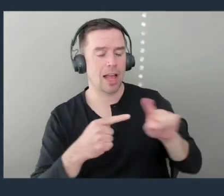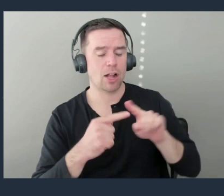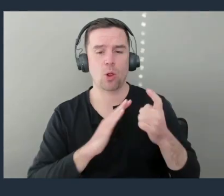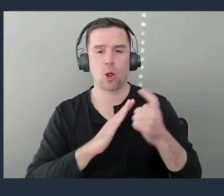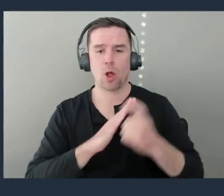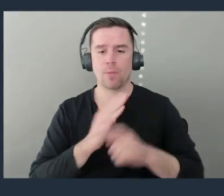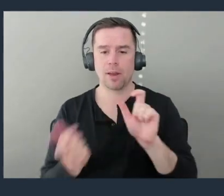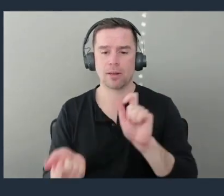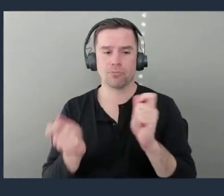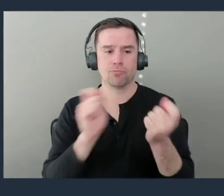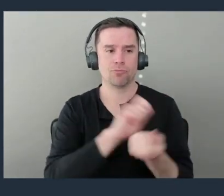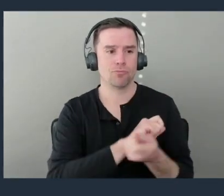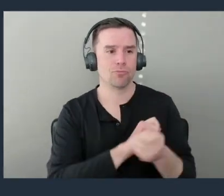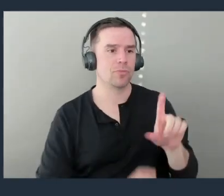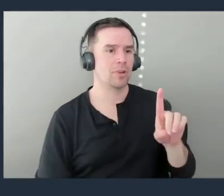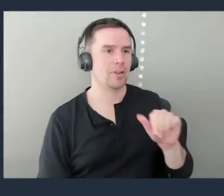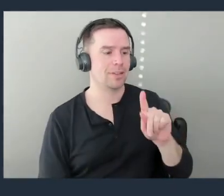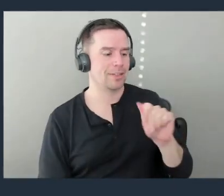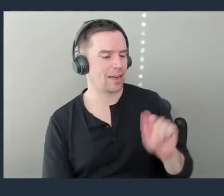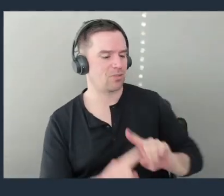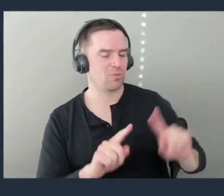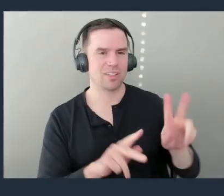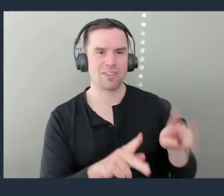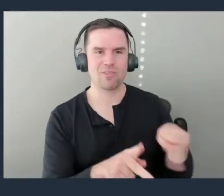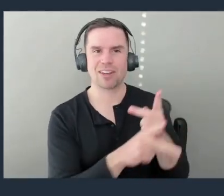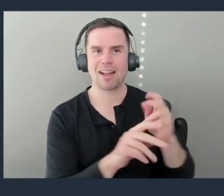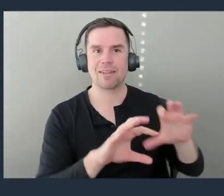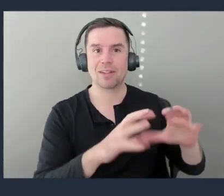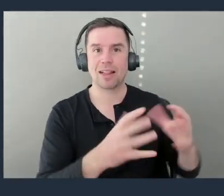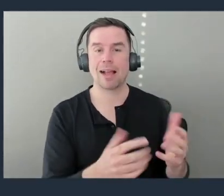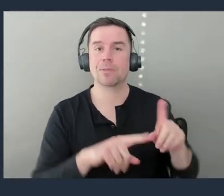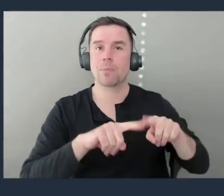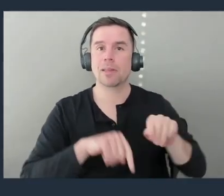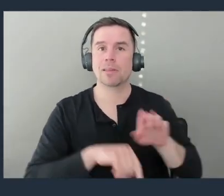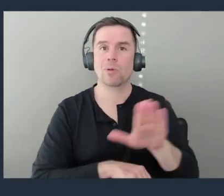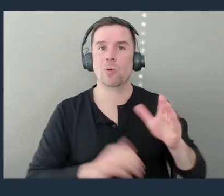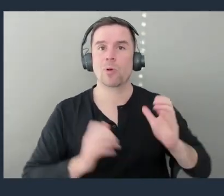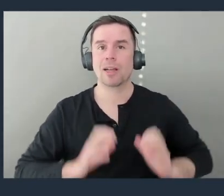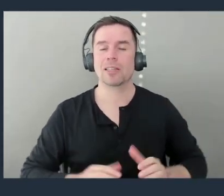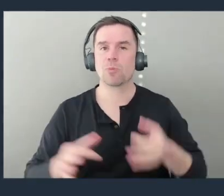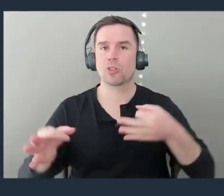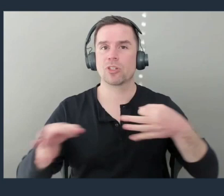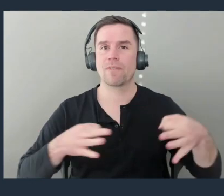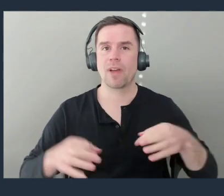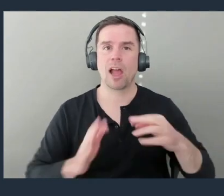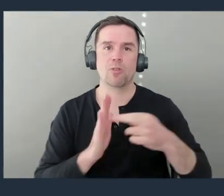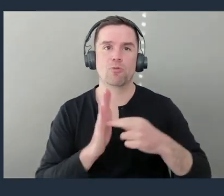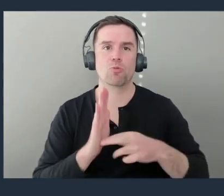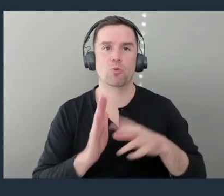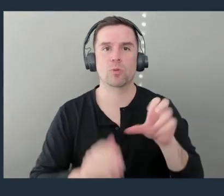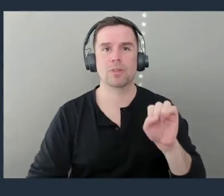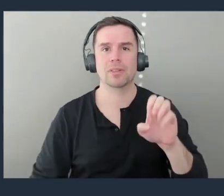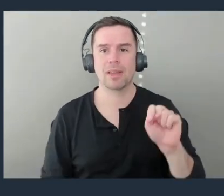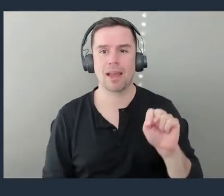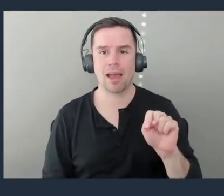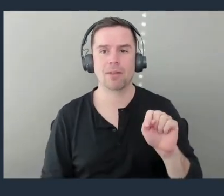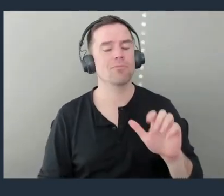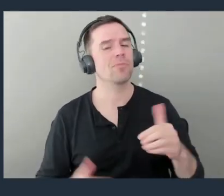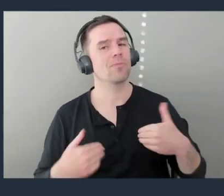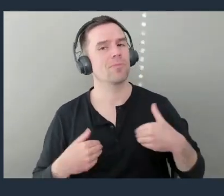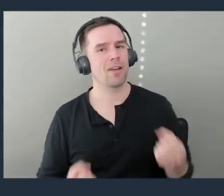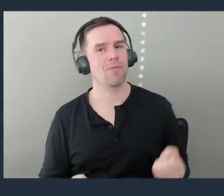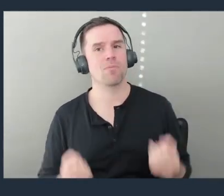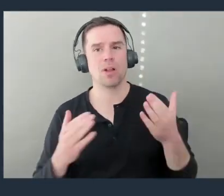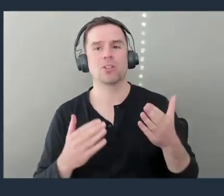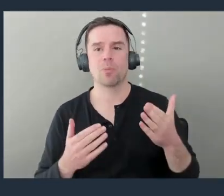class based on a customer defined rule set. Now, S3 offers multiple options to perform each of these steps,